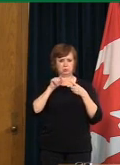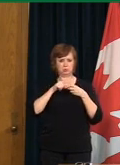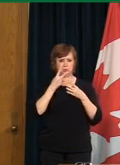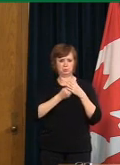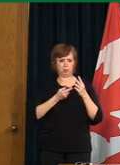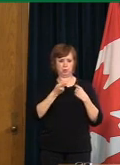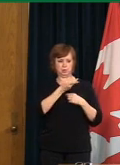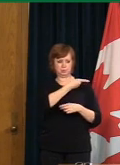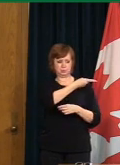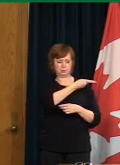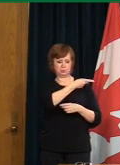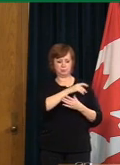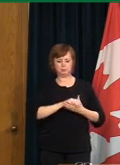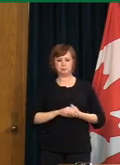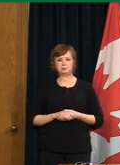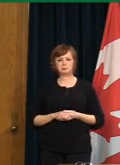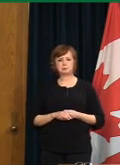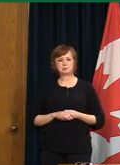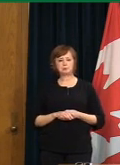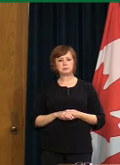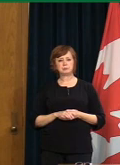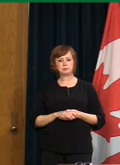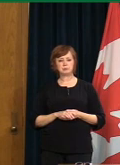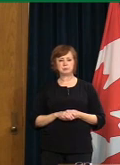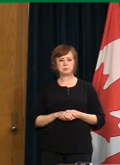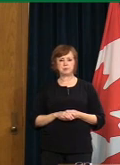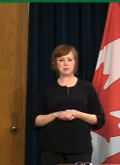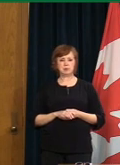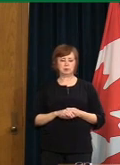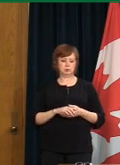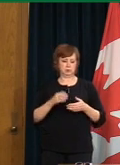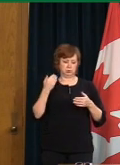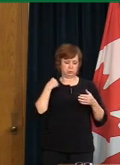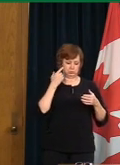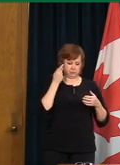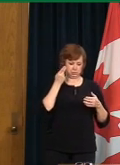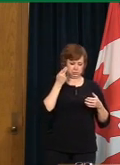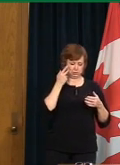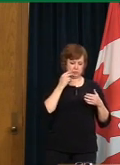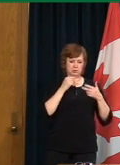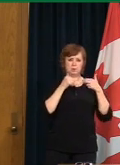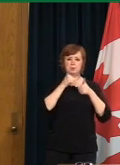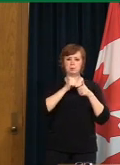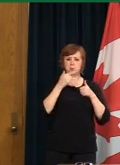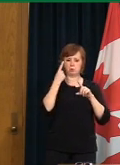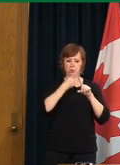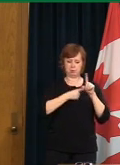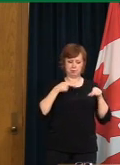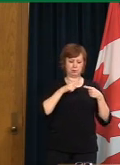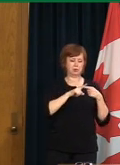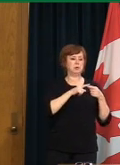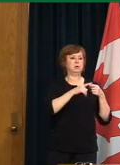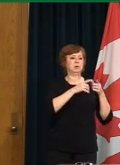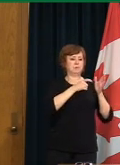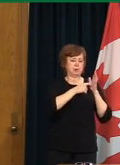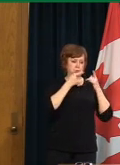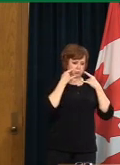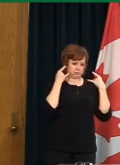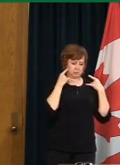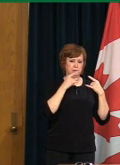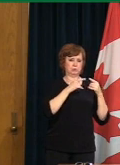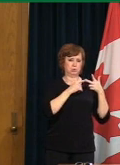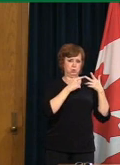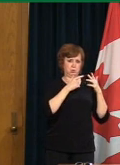of measures we've seen in the past month. We saw mandatory masking first in 3 cities and expanded. We saw private gathering sizes